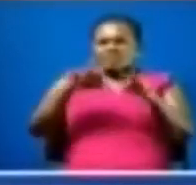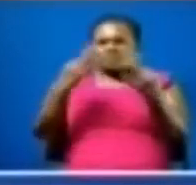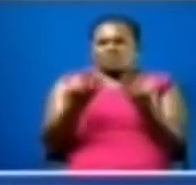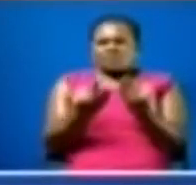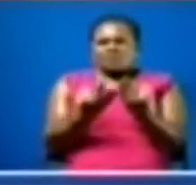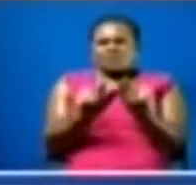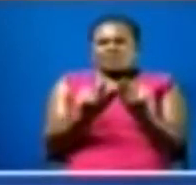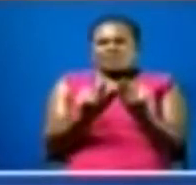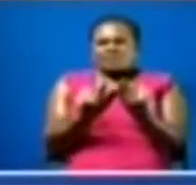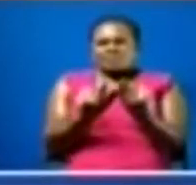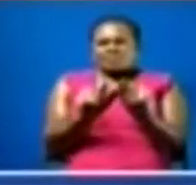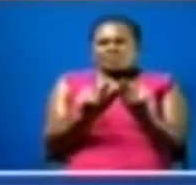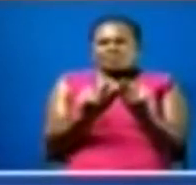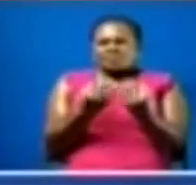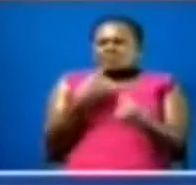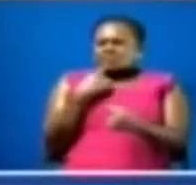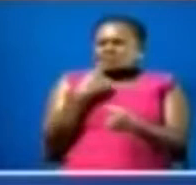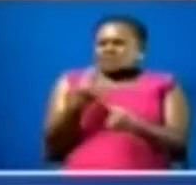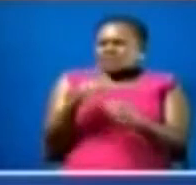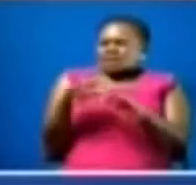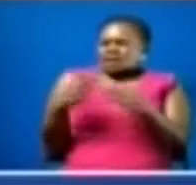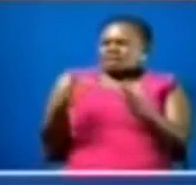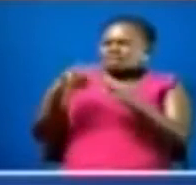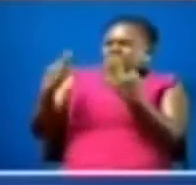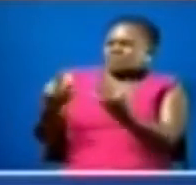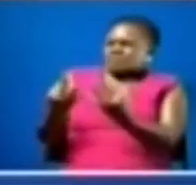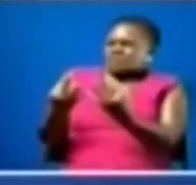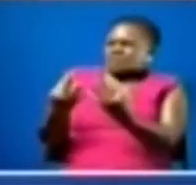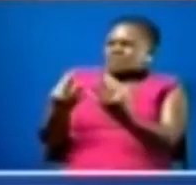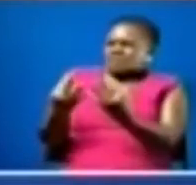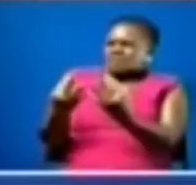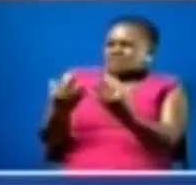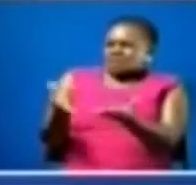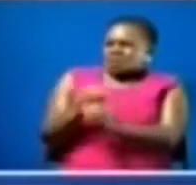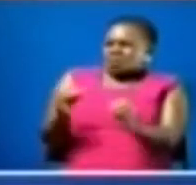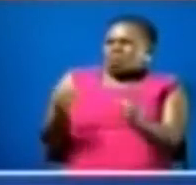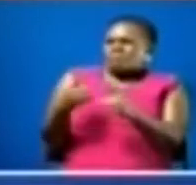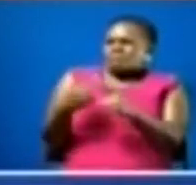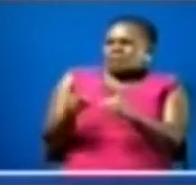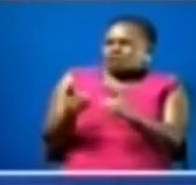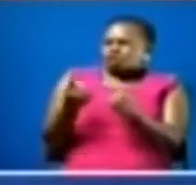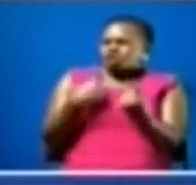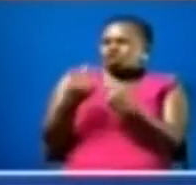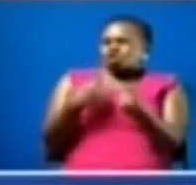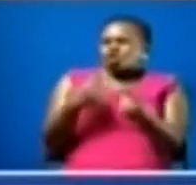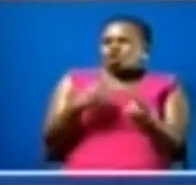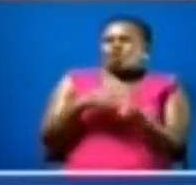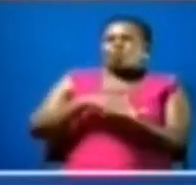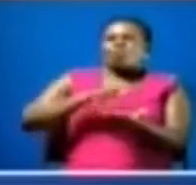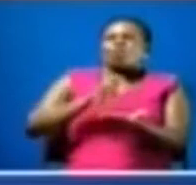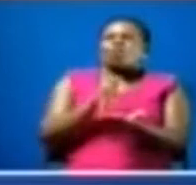should be that way. Tell me how it is for the family. I know they're not here. Yes. But I'm sure you guys talk about it. I